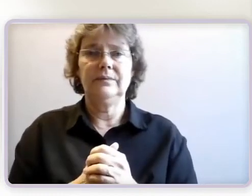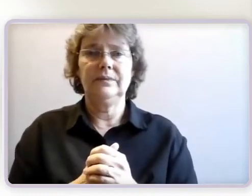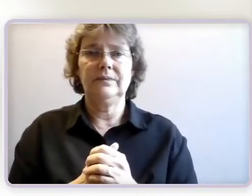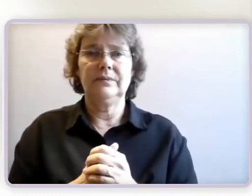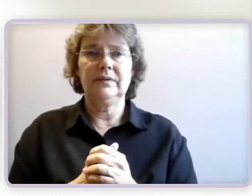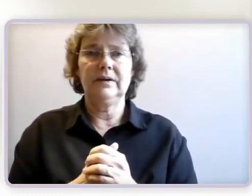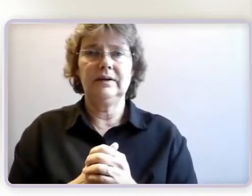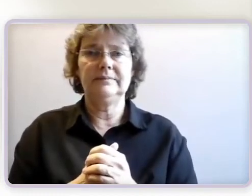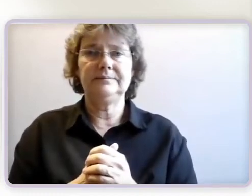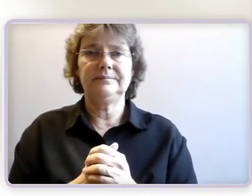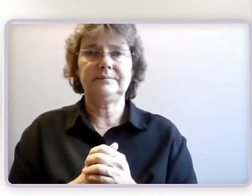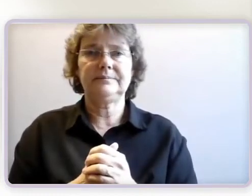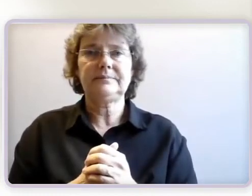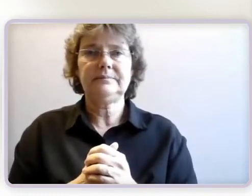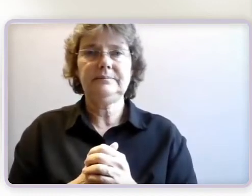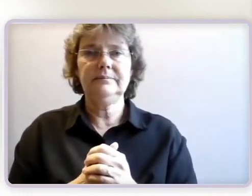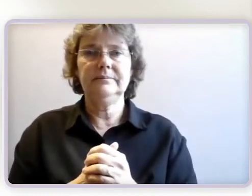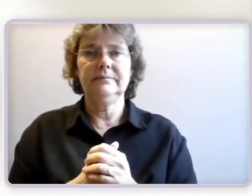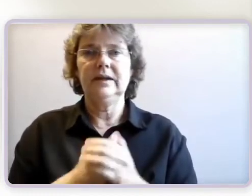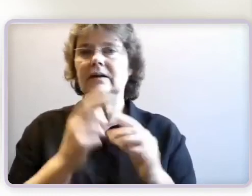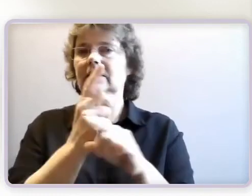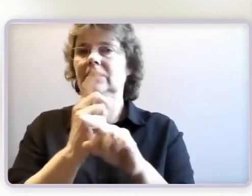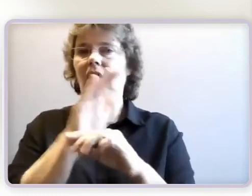A few notes on referrals.